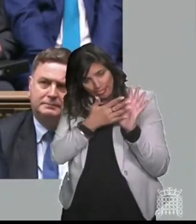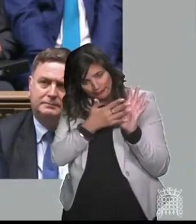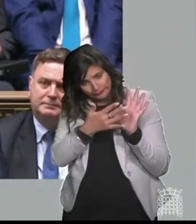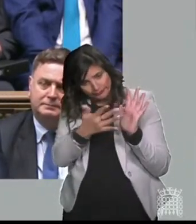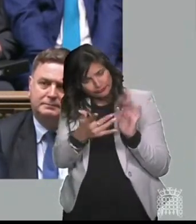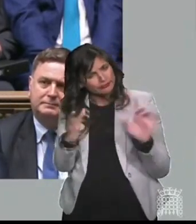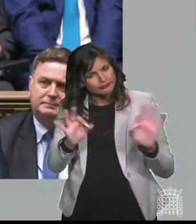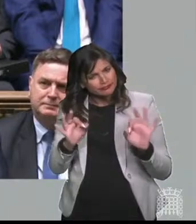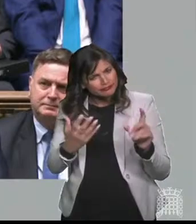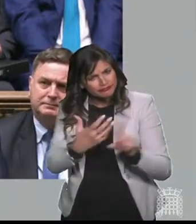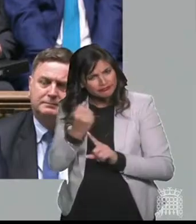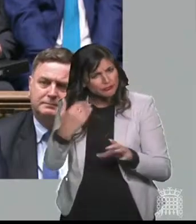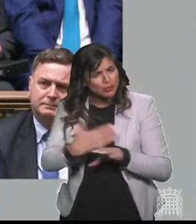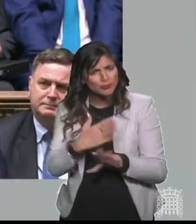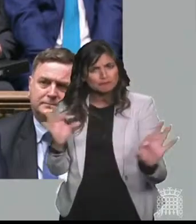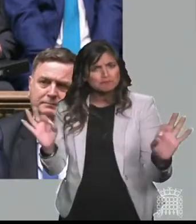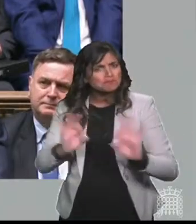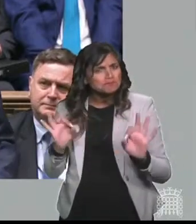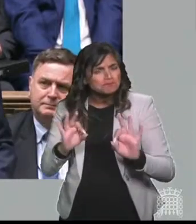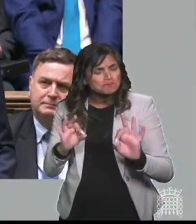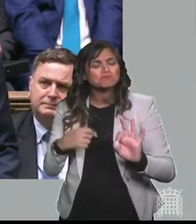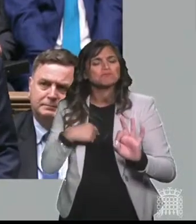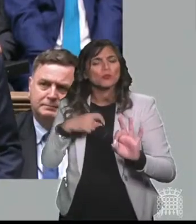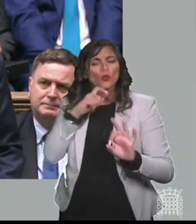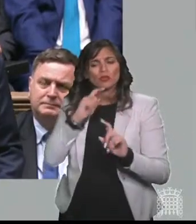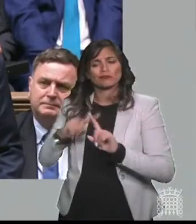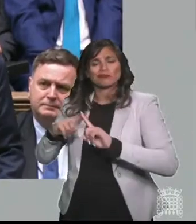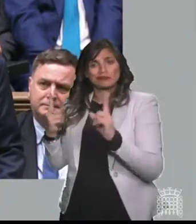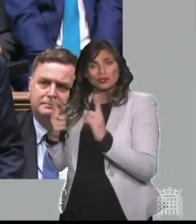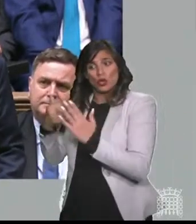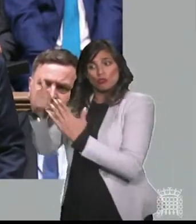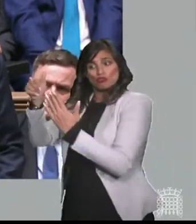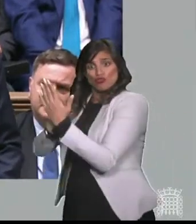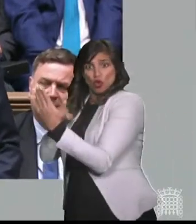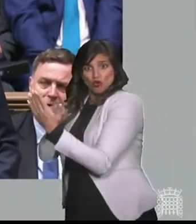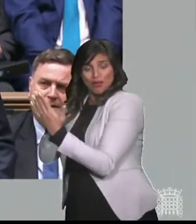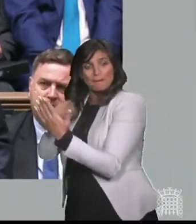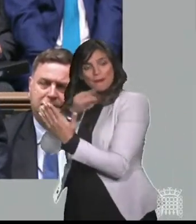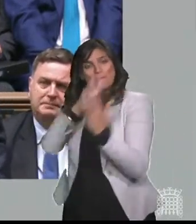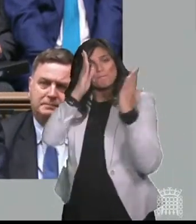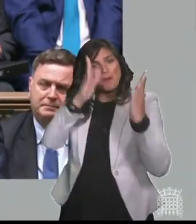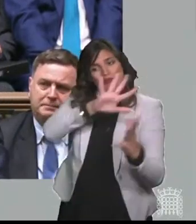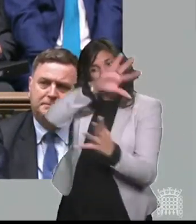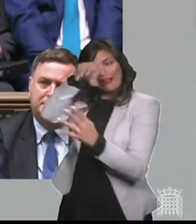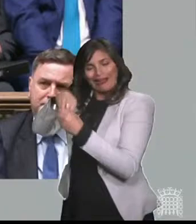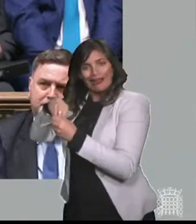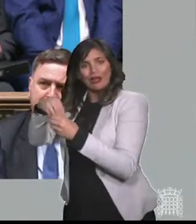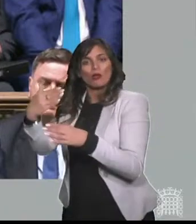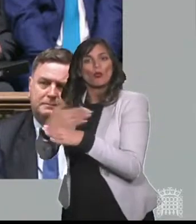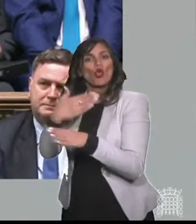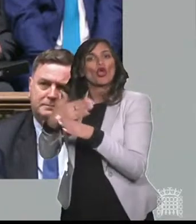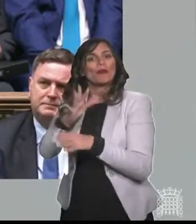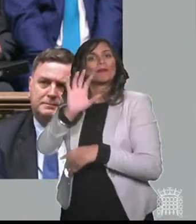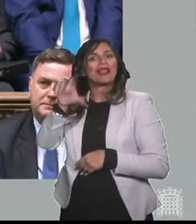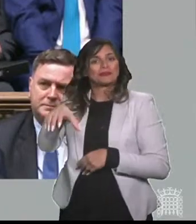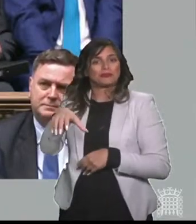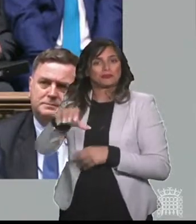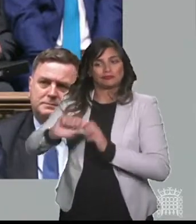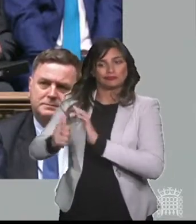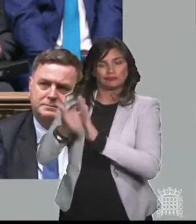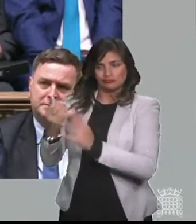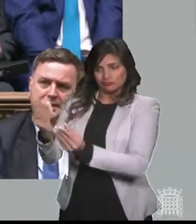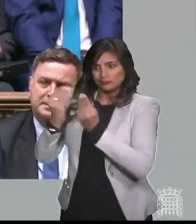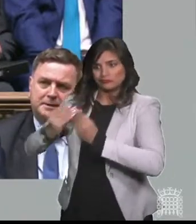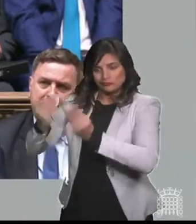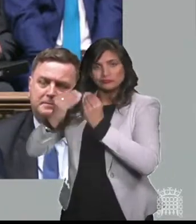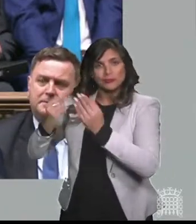job, we'll roll out a programme requiring them to take part in mandatory work placement to increase their skills and improve their